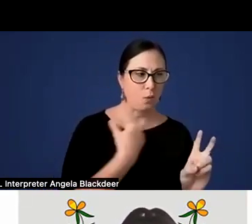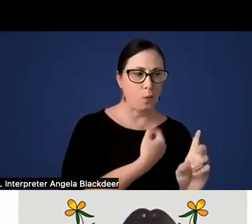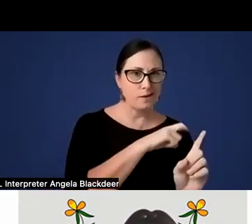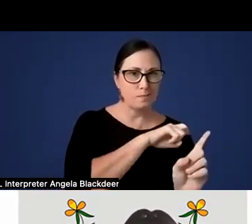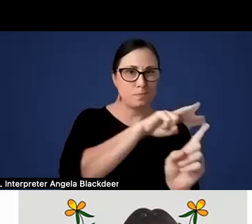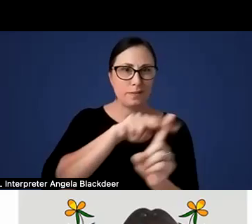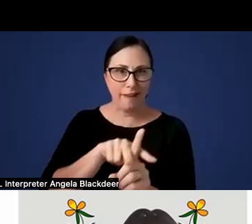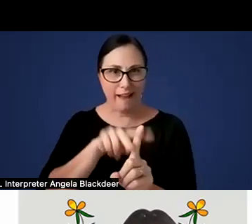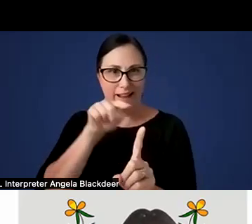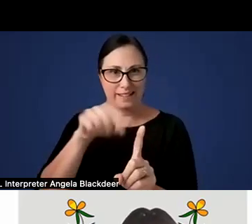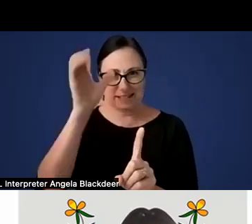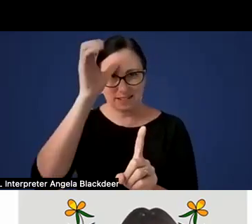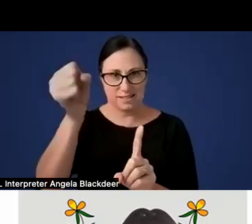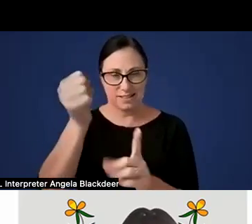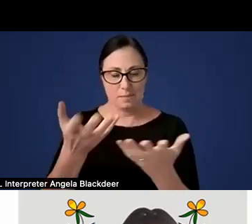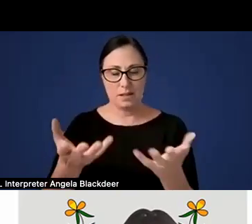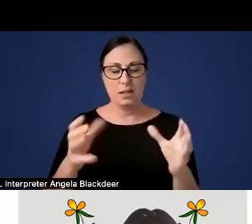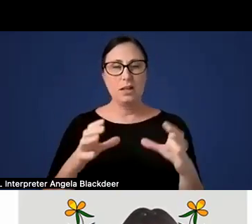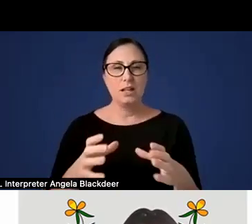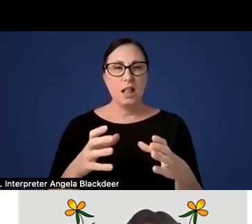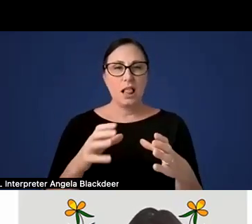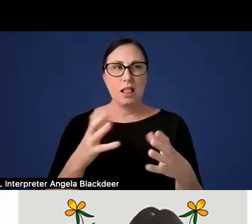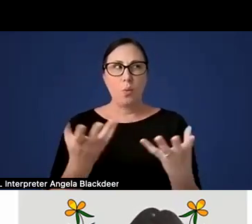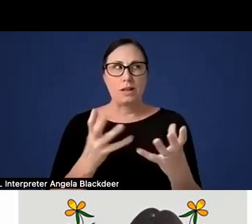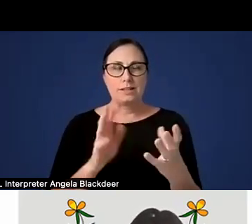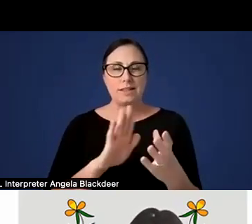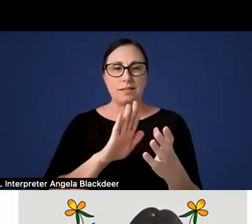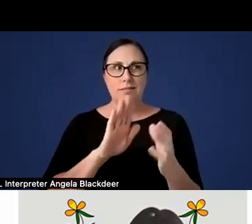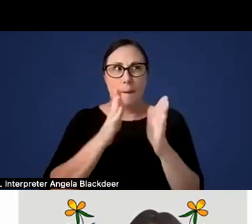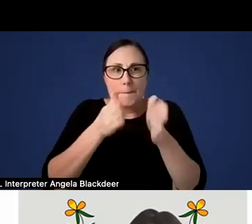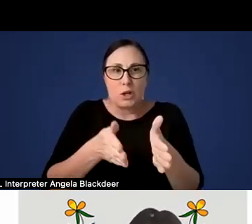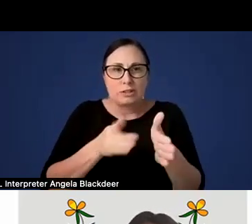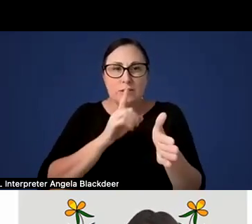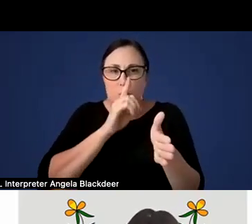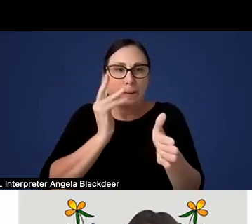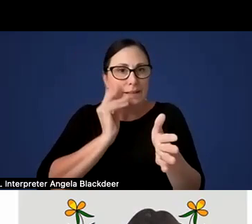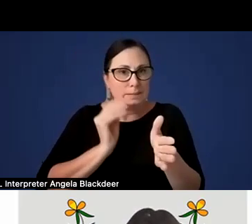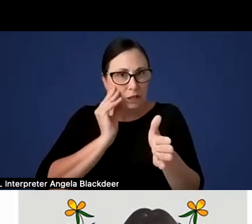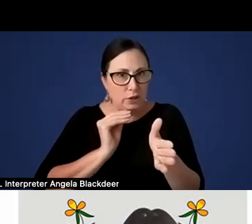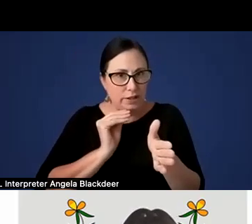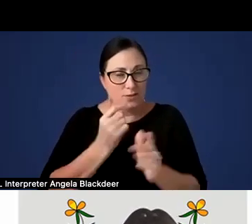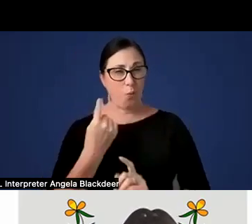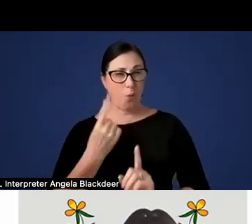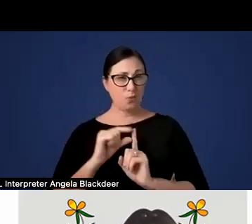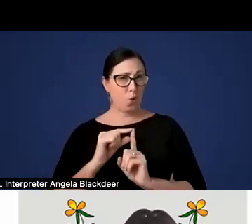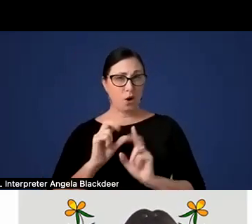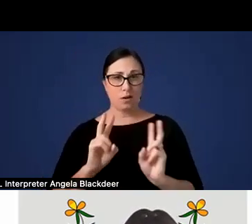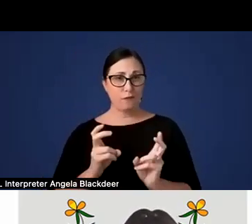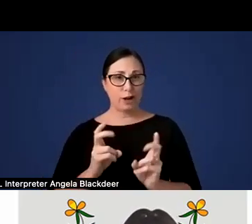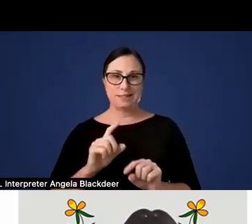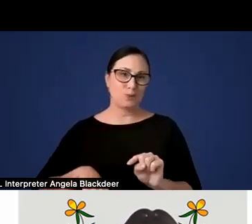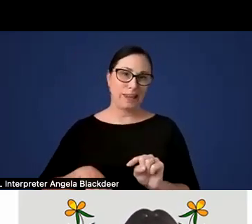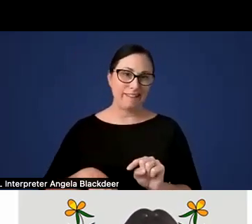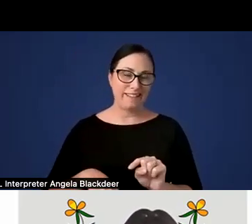of encompass what someone experiences, right? And you can't do that in one word or one phrase. And so in some ways, like